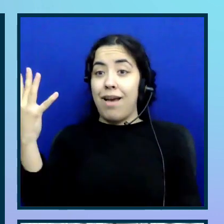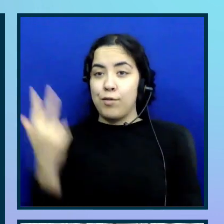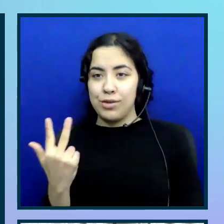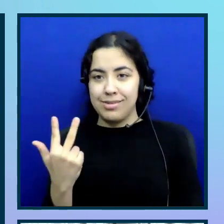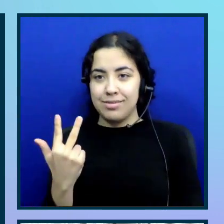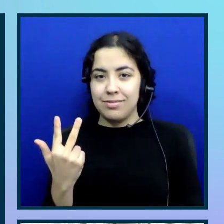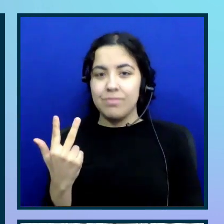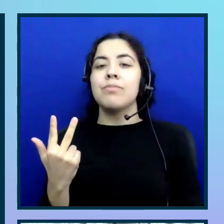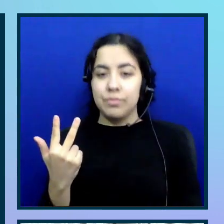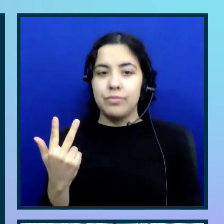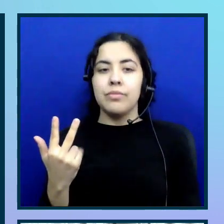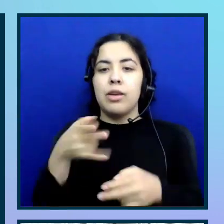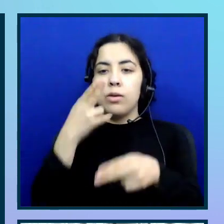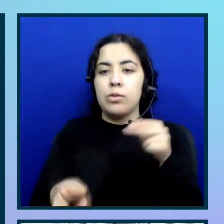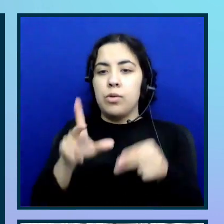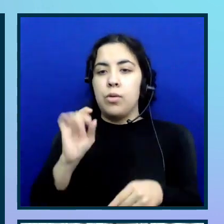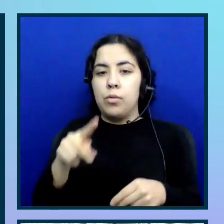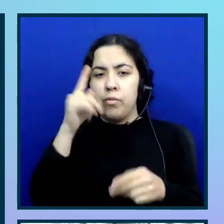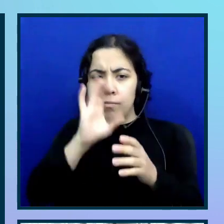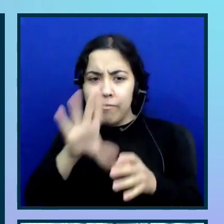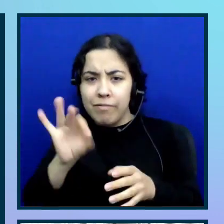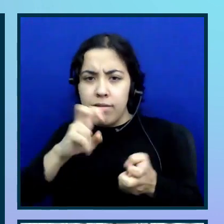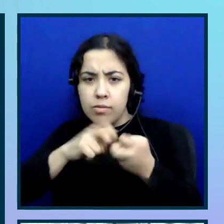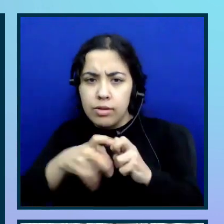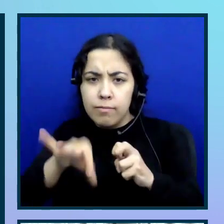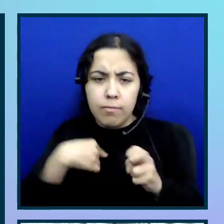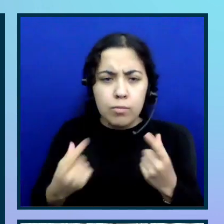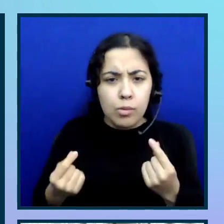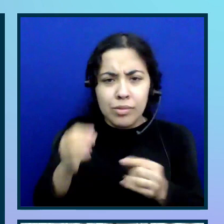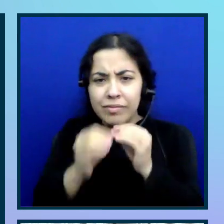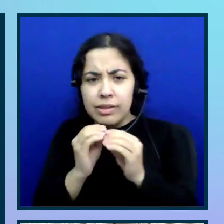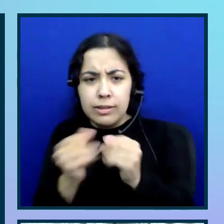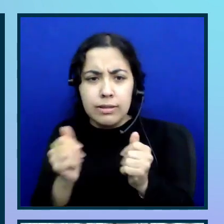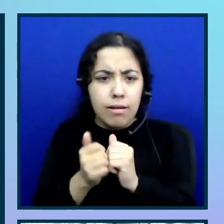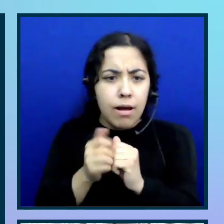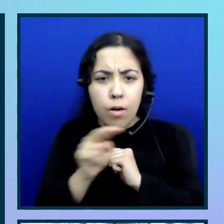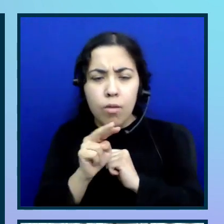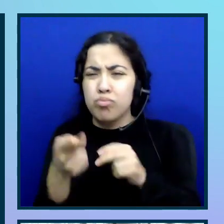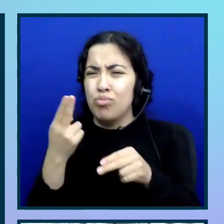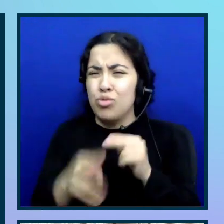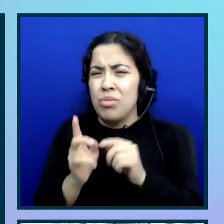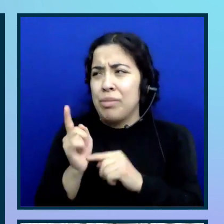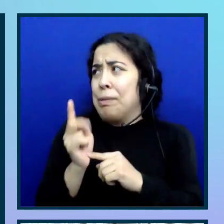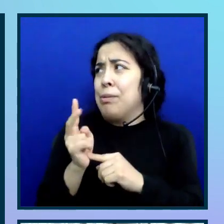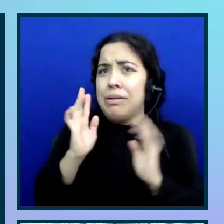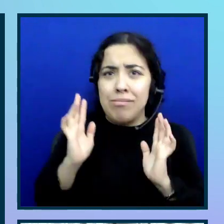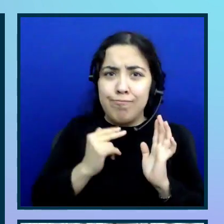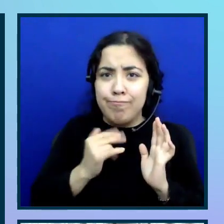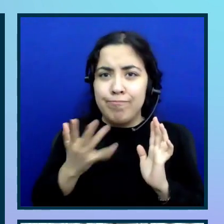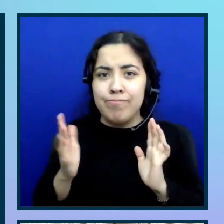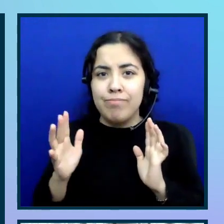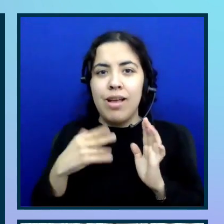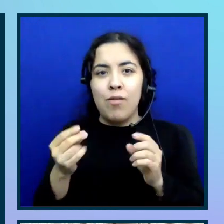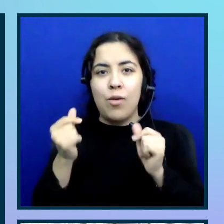to solve, to find the issue, find out what I need to do to fix it, was just a few short minutes. So there's a very quick